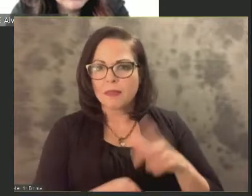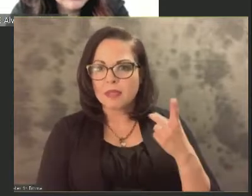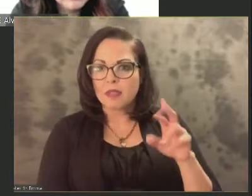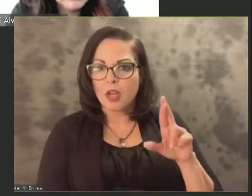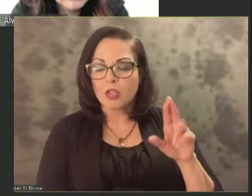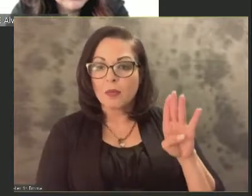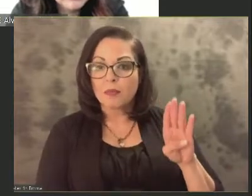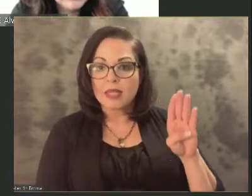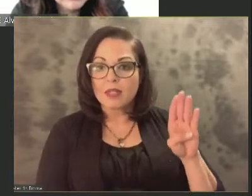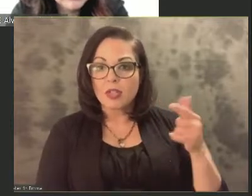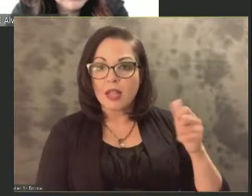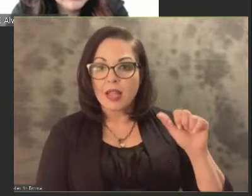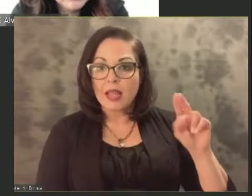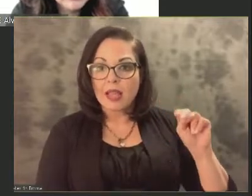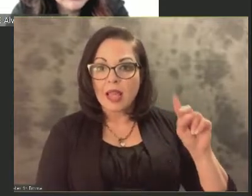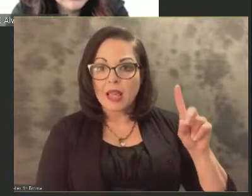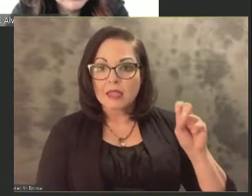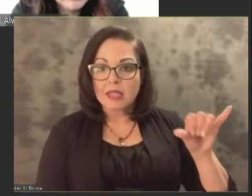British Gandhi.